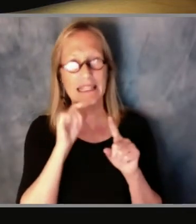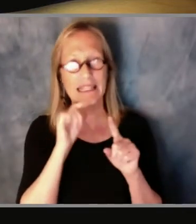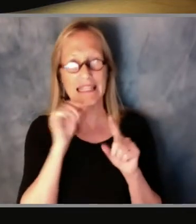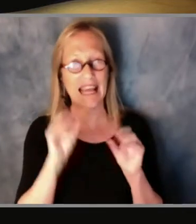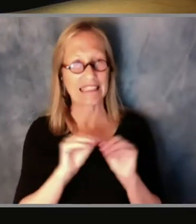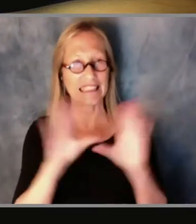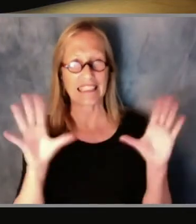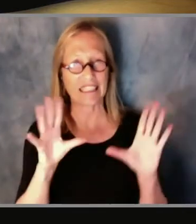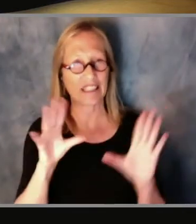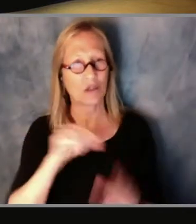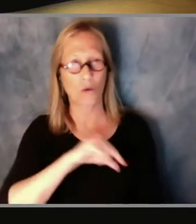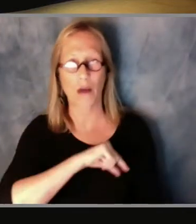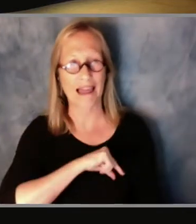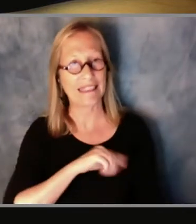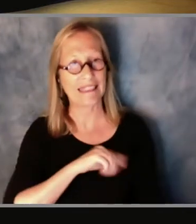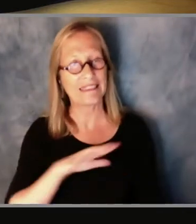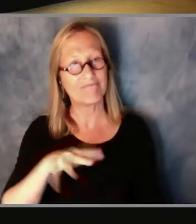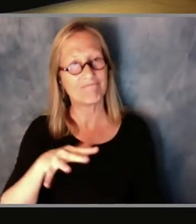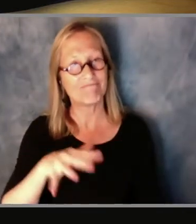quality.